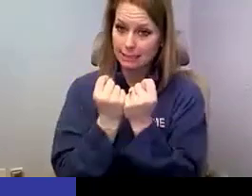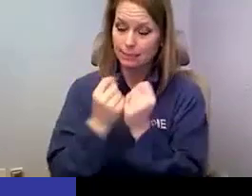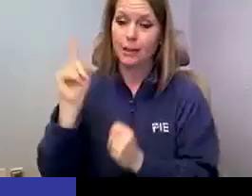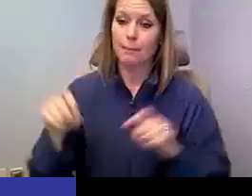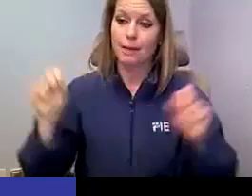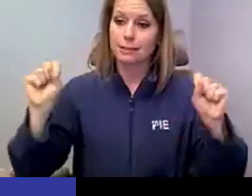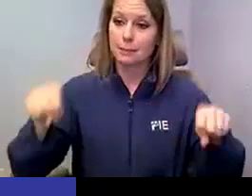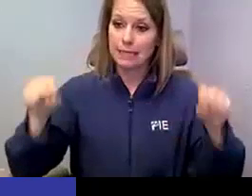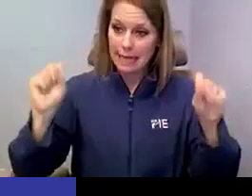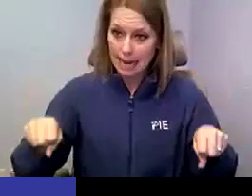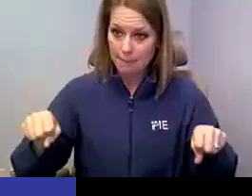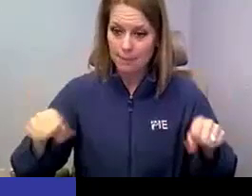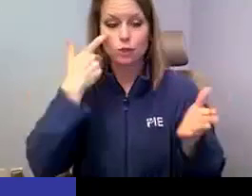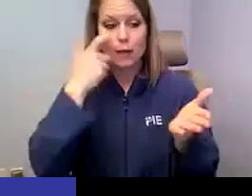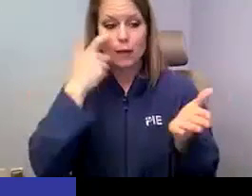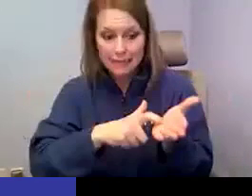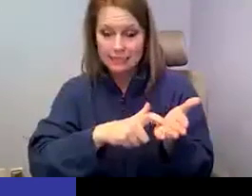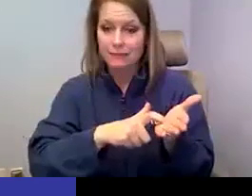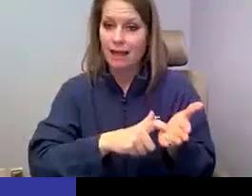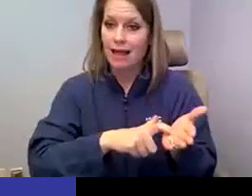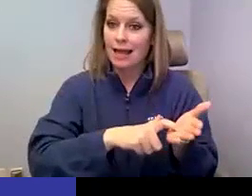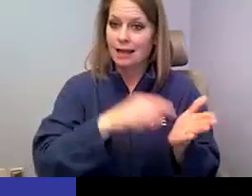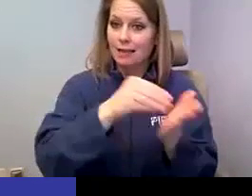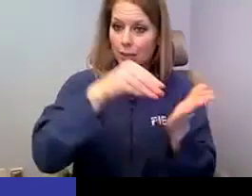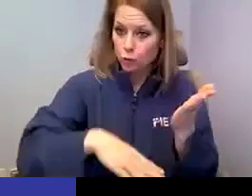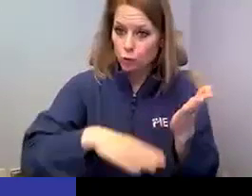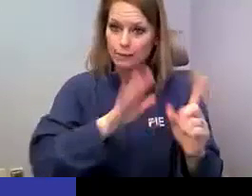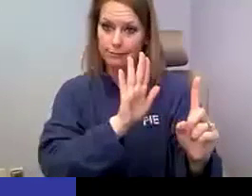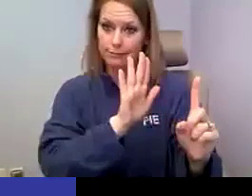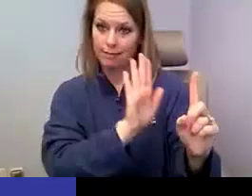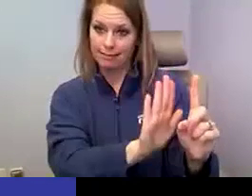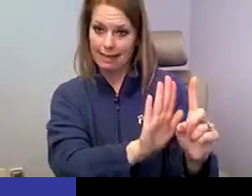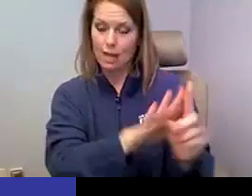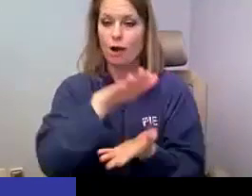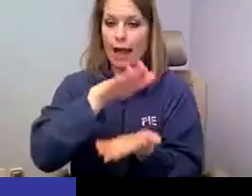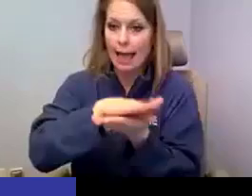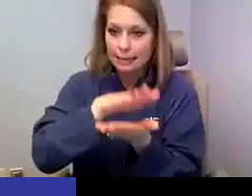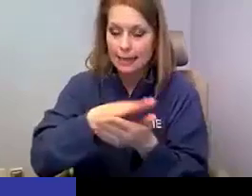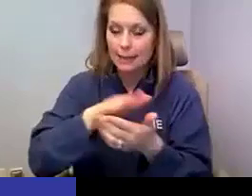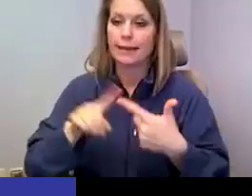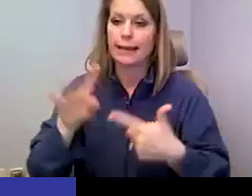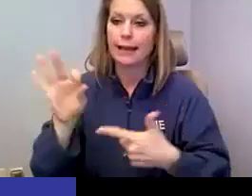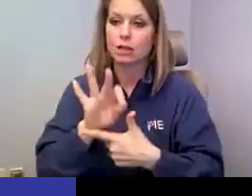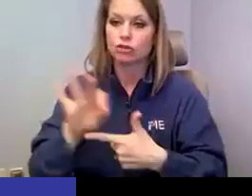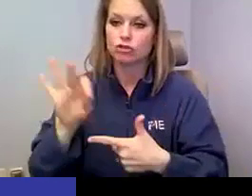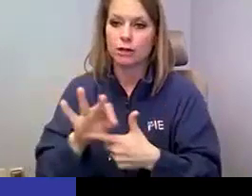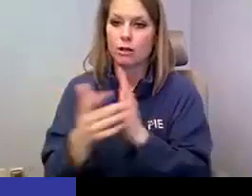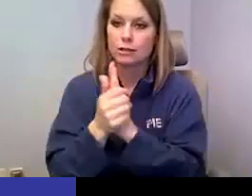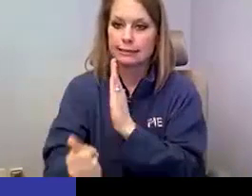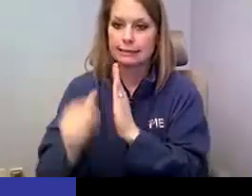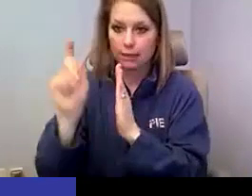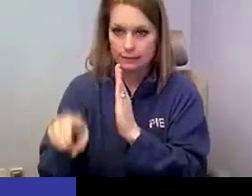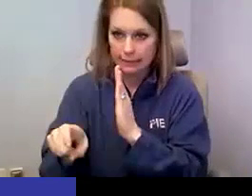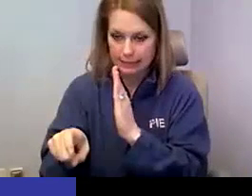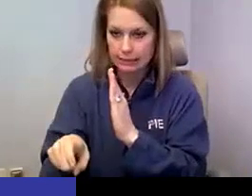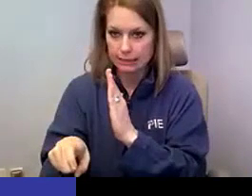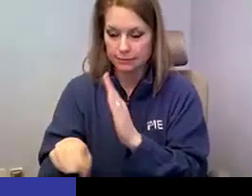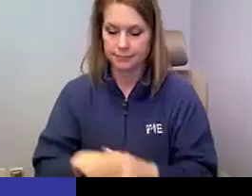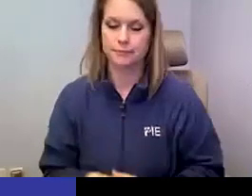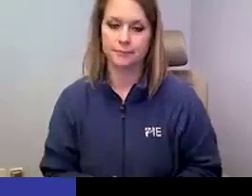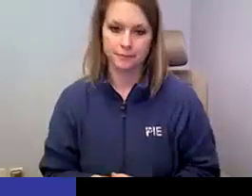the individual student's academic and functional skill needs and the extent of those needs.